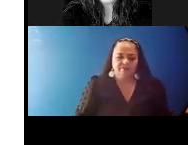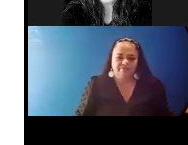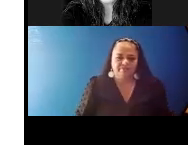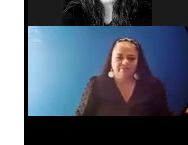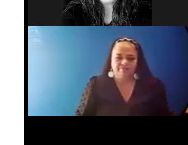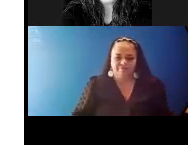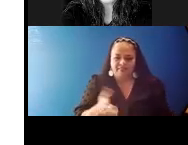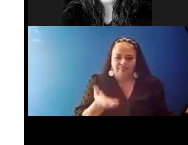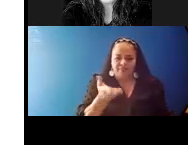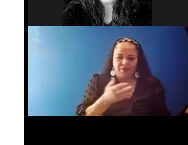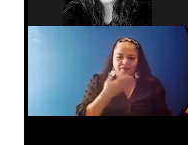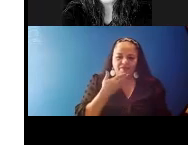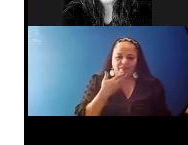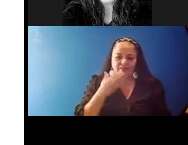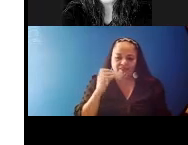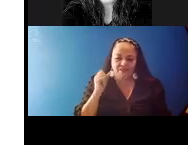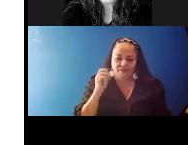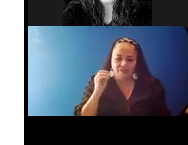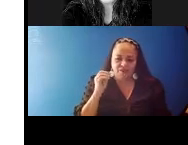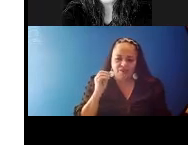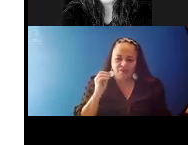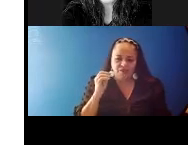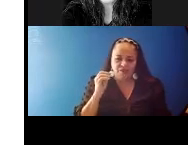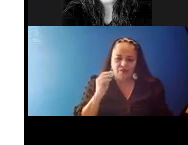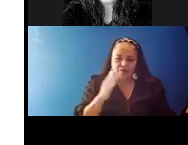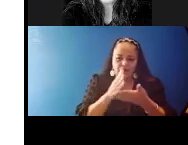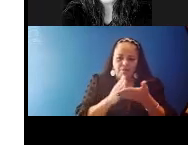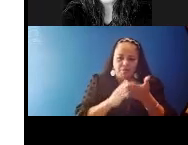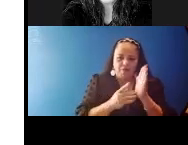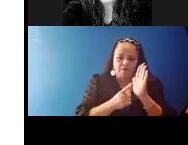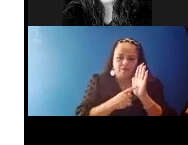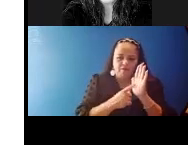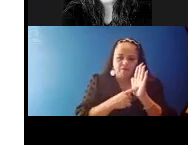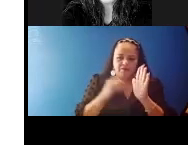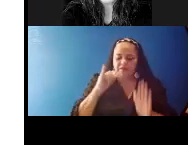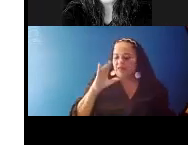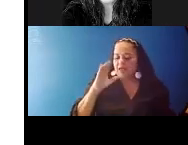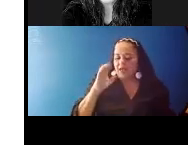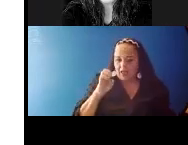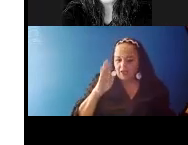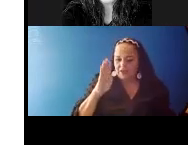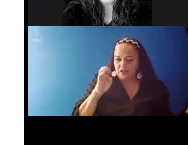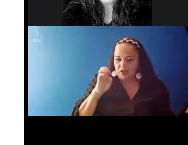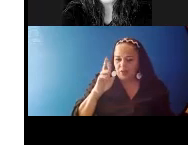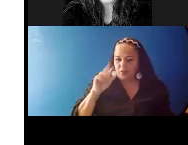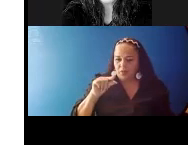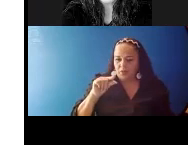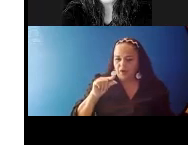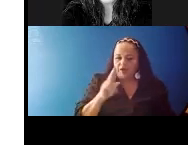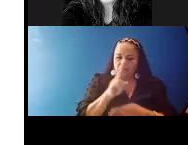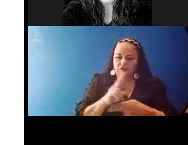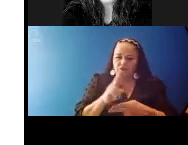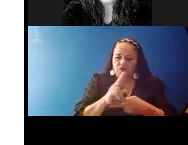okay, there you go, thanks. So part of this is the Iceberg. It's a tool that's used for guiding